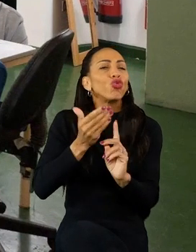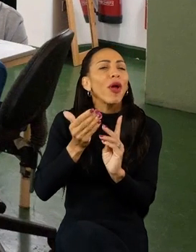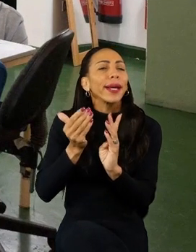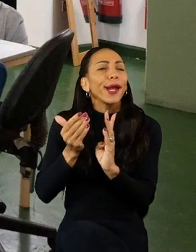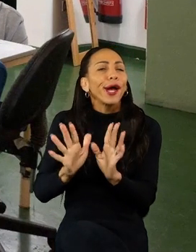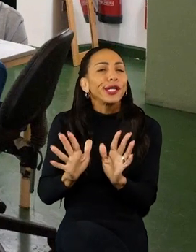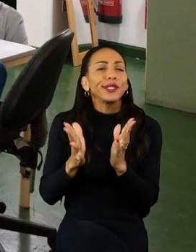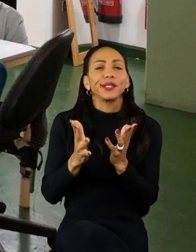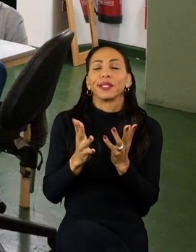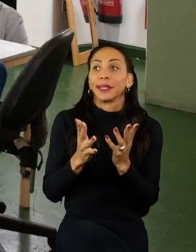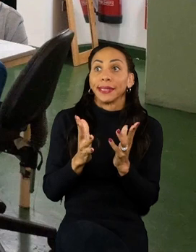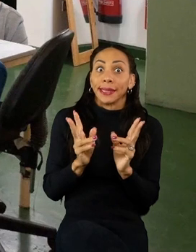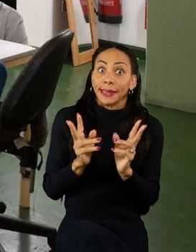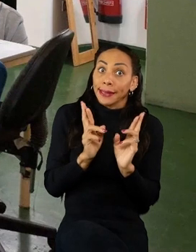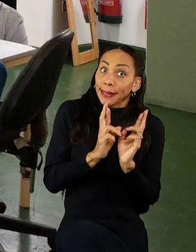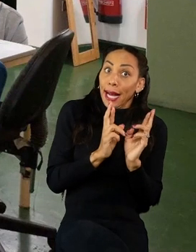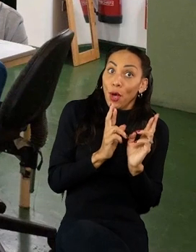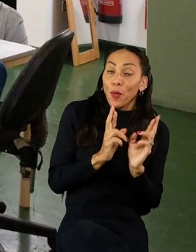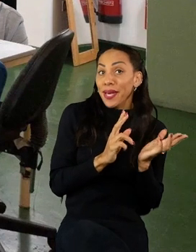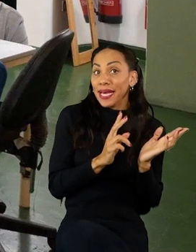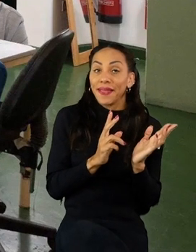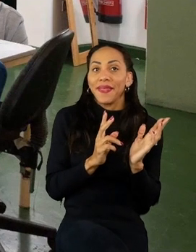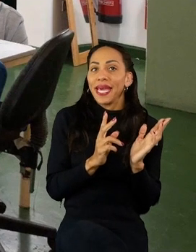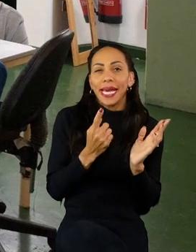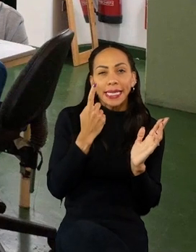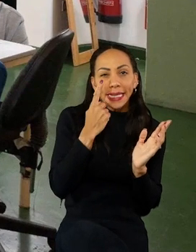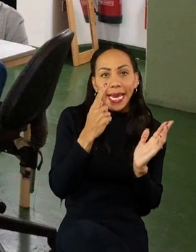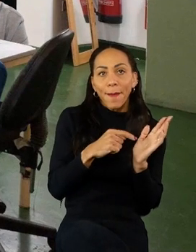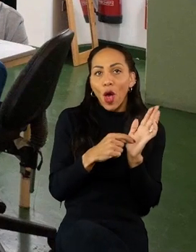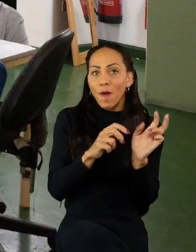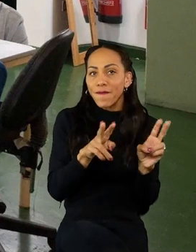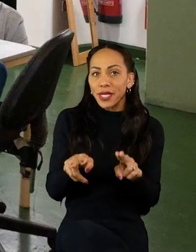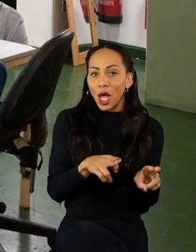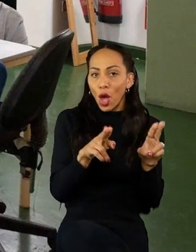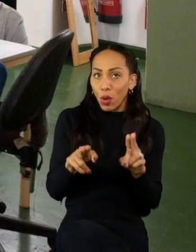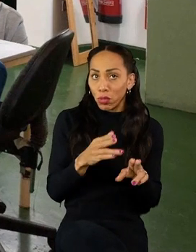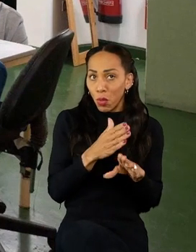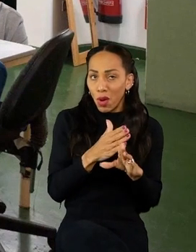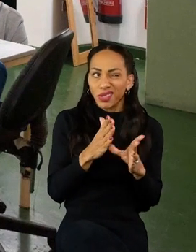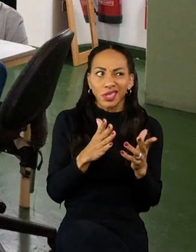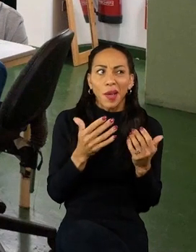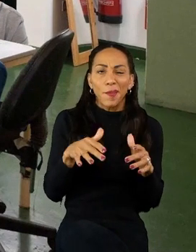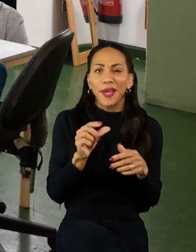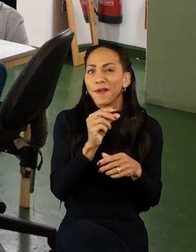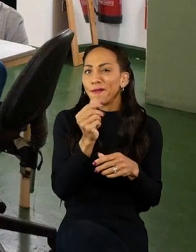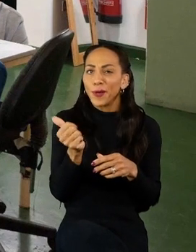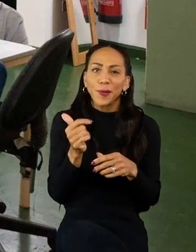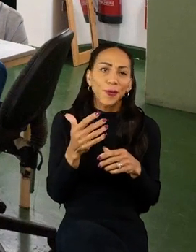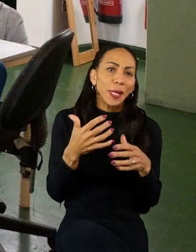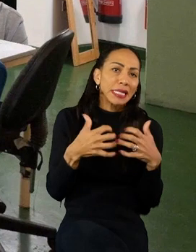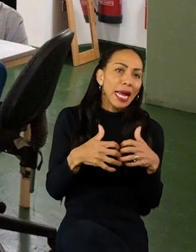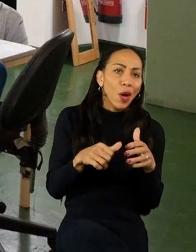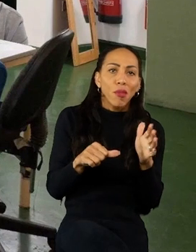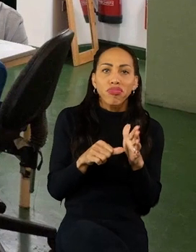recognise them. And I think there's a short little, if the demo video works, I'm not sure, we'll see, given the delays, the sort of slight sort of